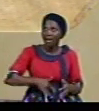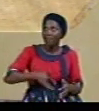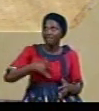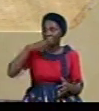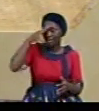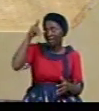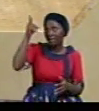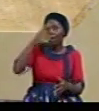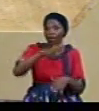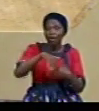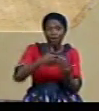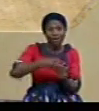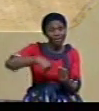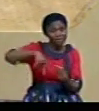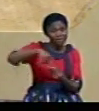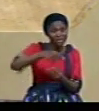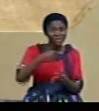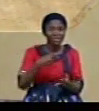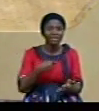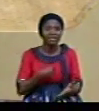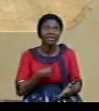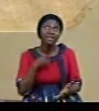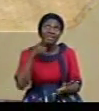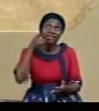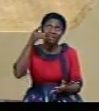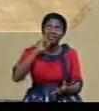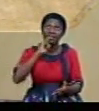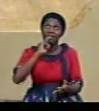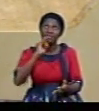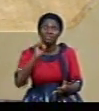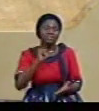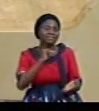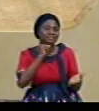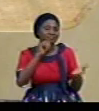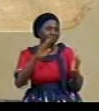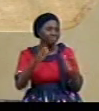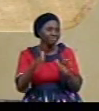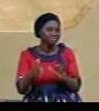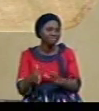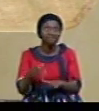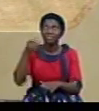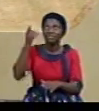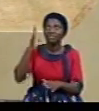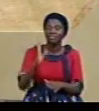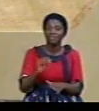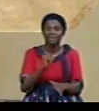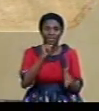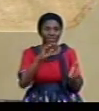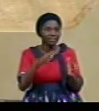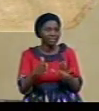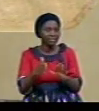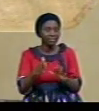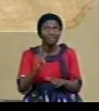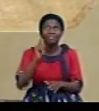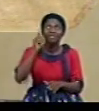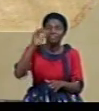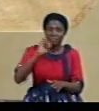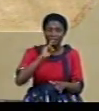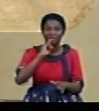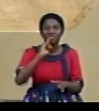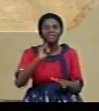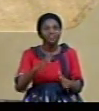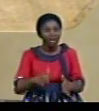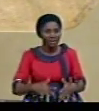him I love Army he is Not Dead God's not dead